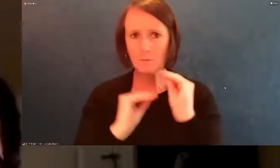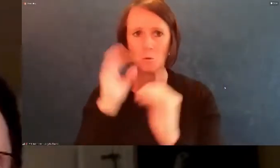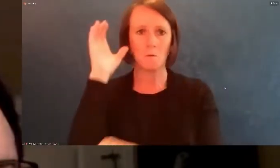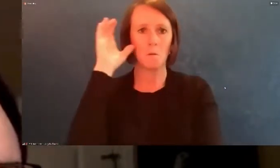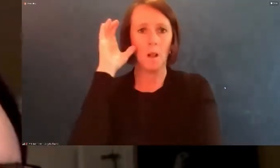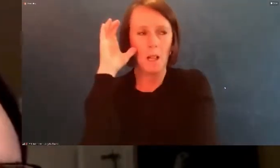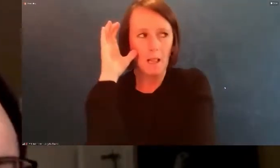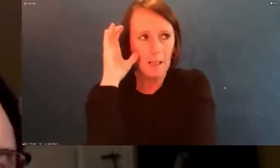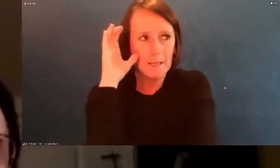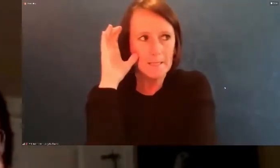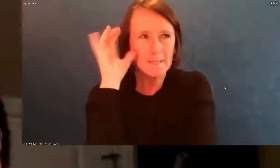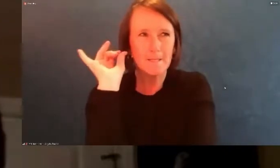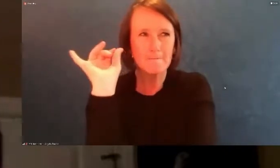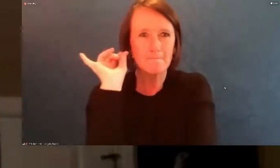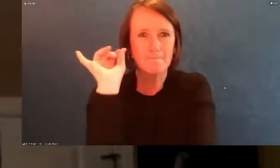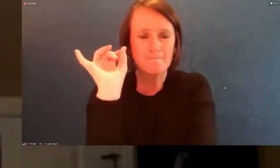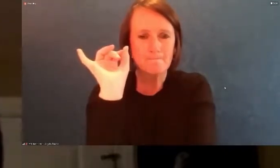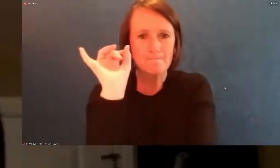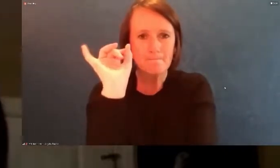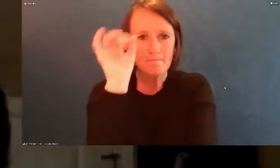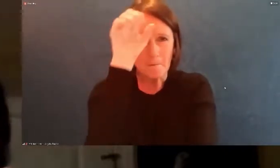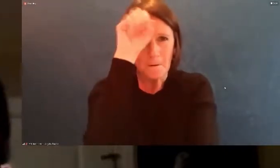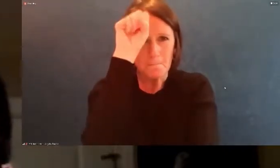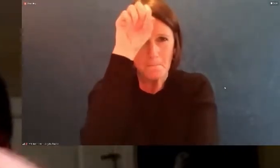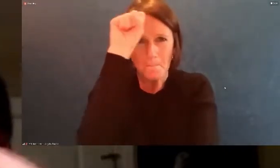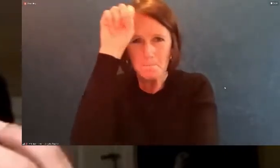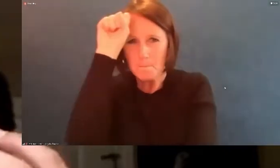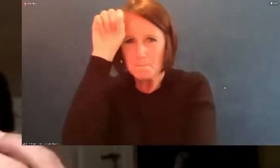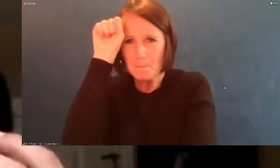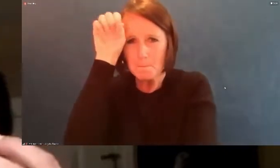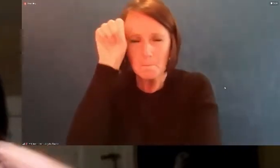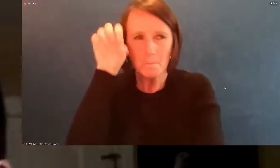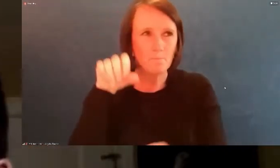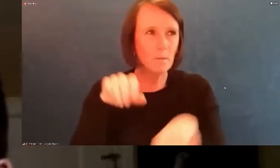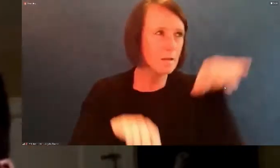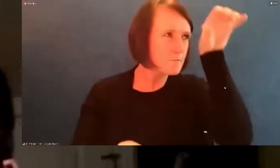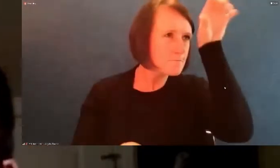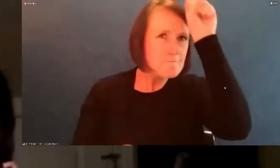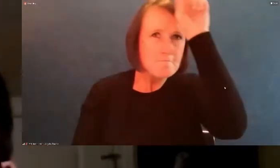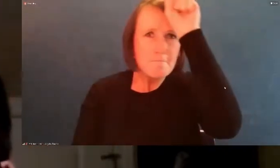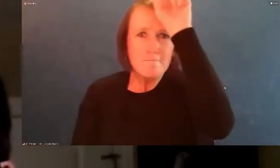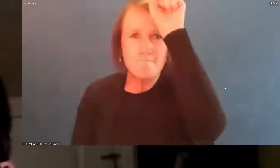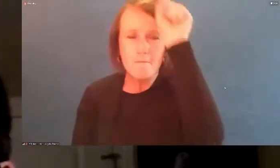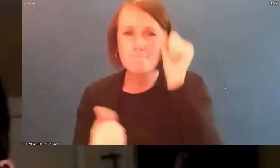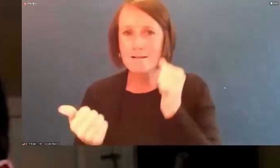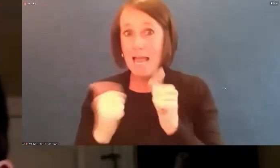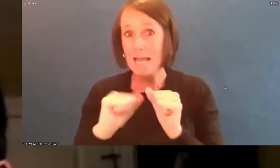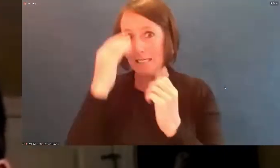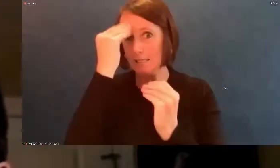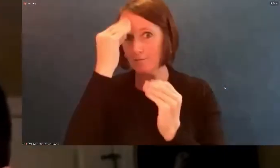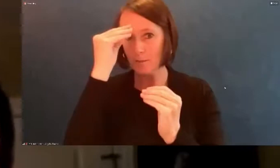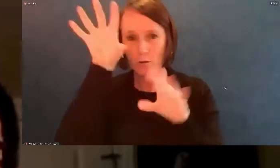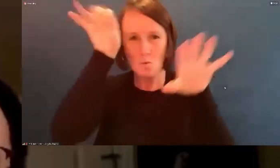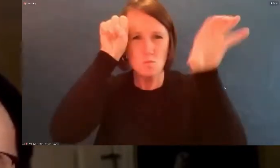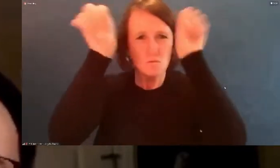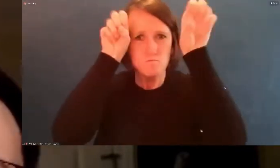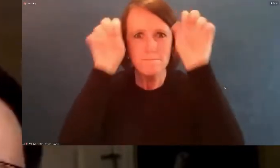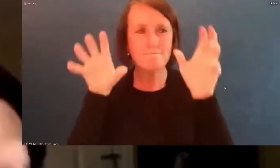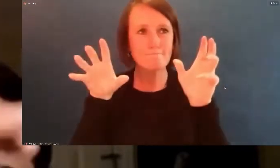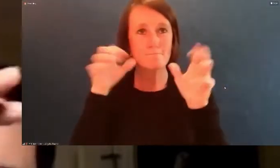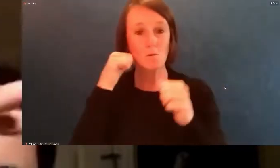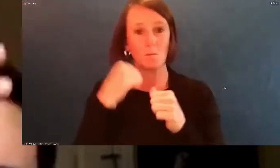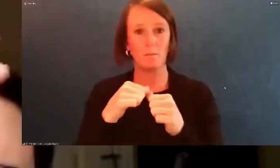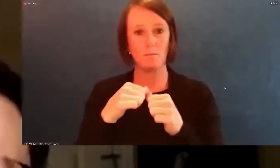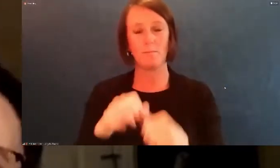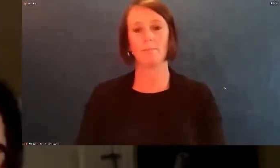and hold on and just ache and just welcome any new knowledge that would come your way. So a little